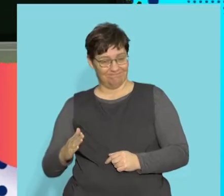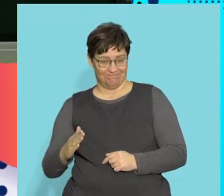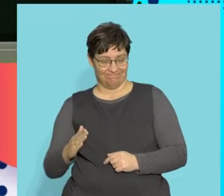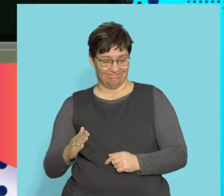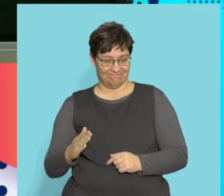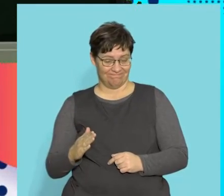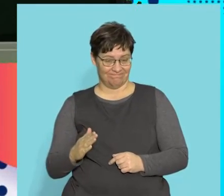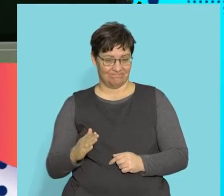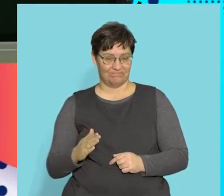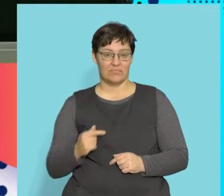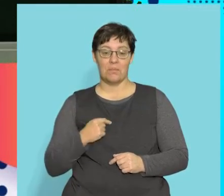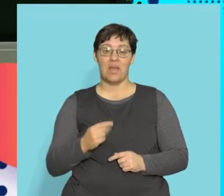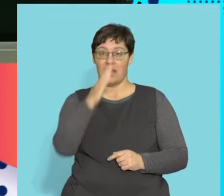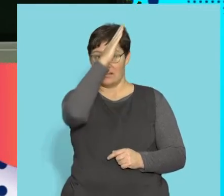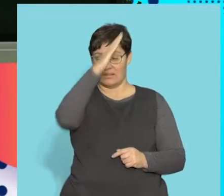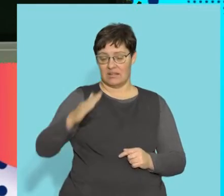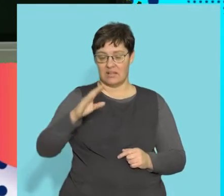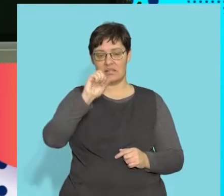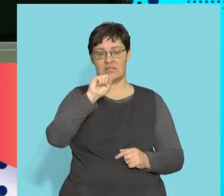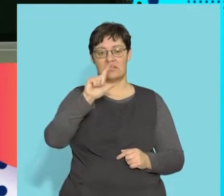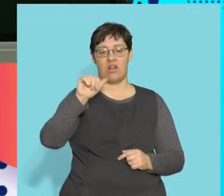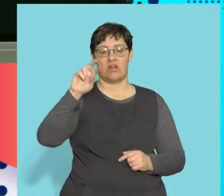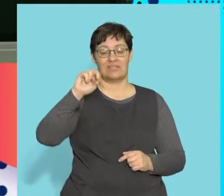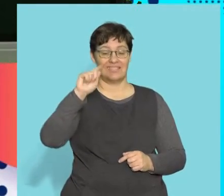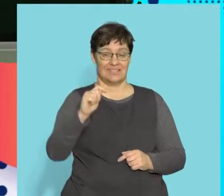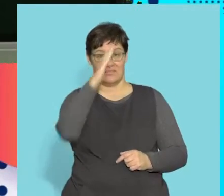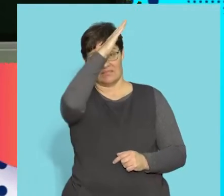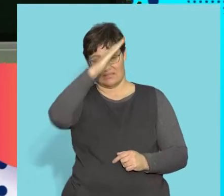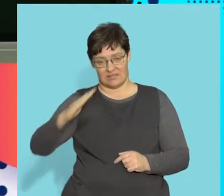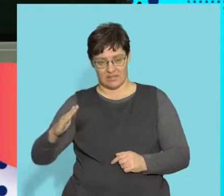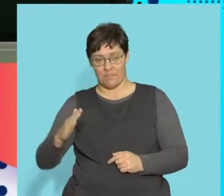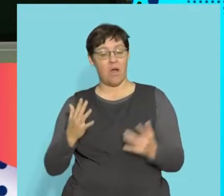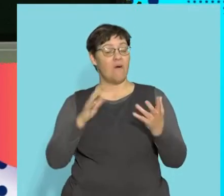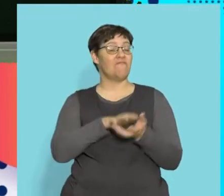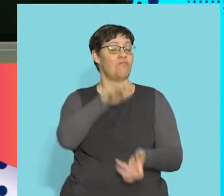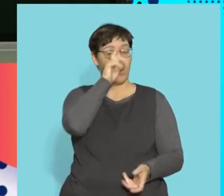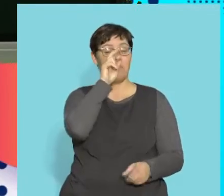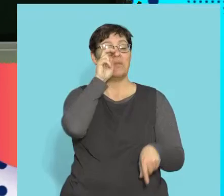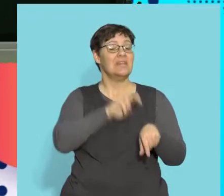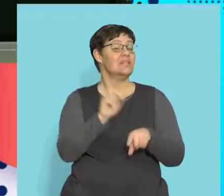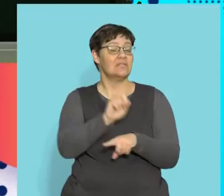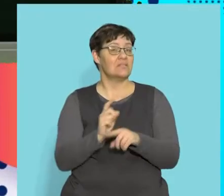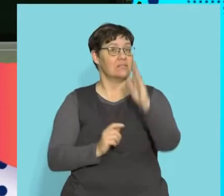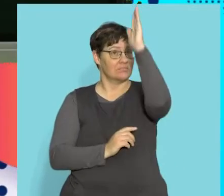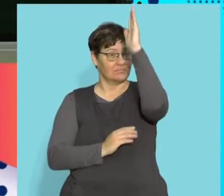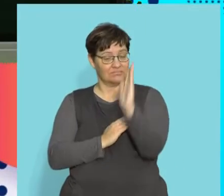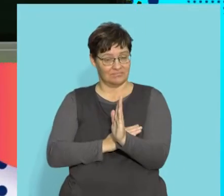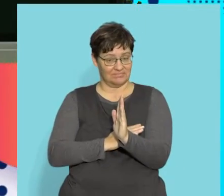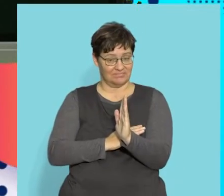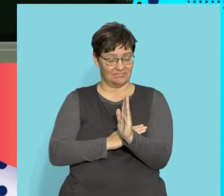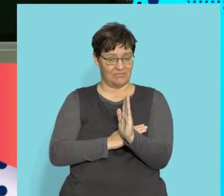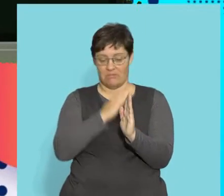been given. I've given you the slant height, but for volume calculations, I need